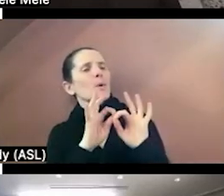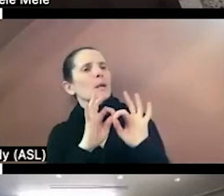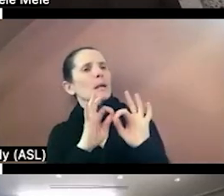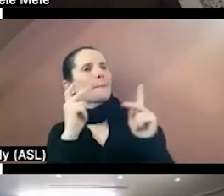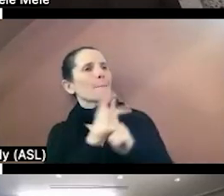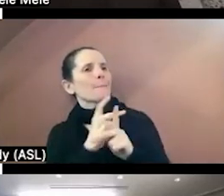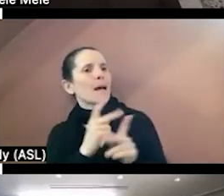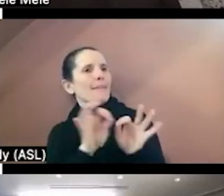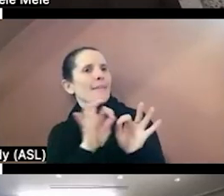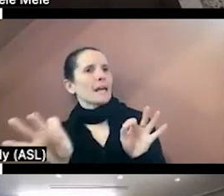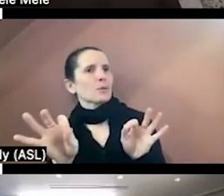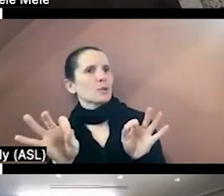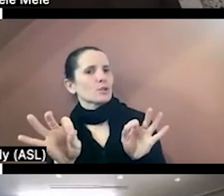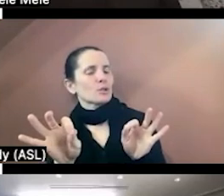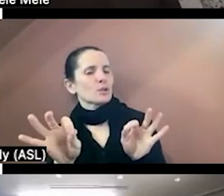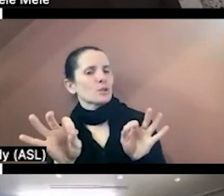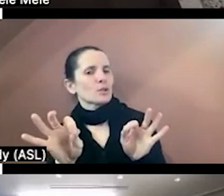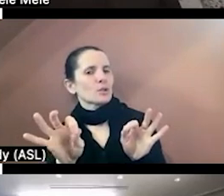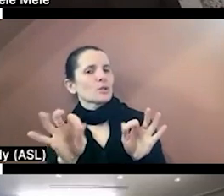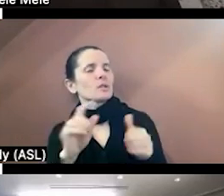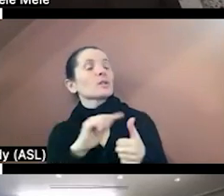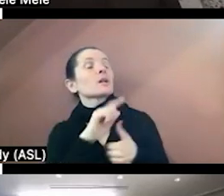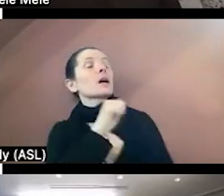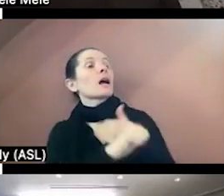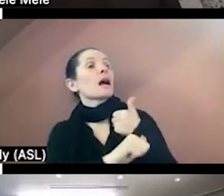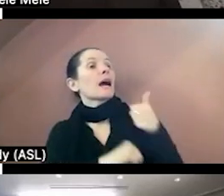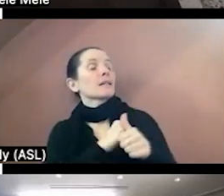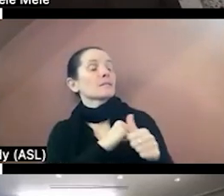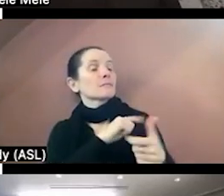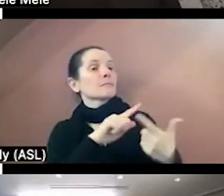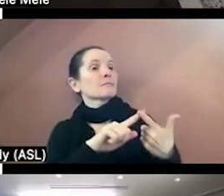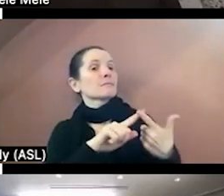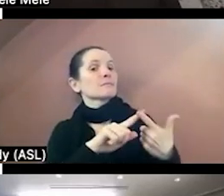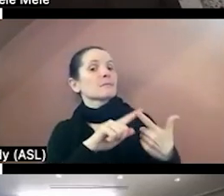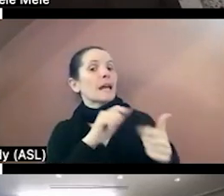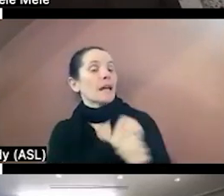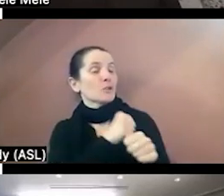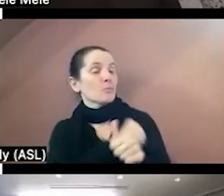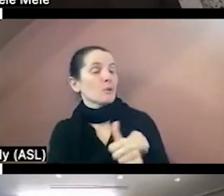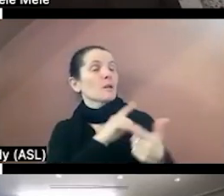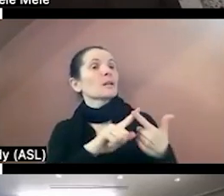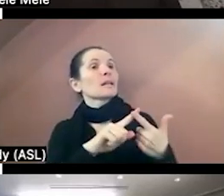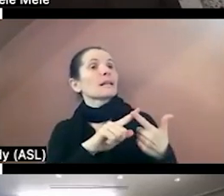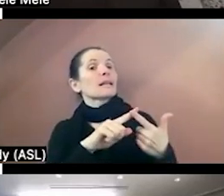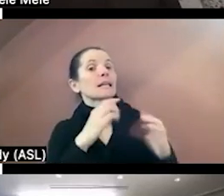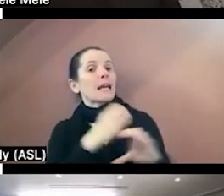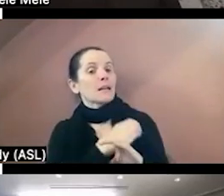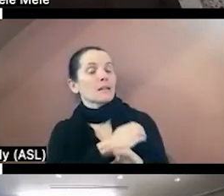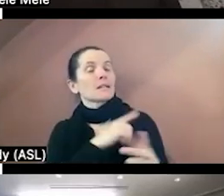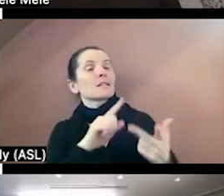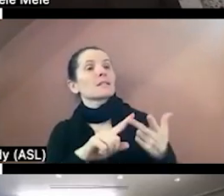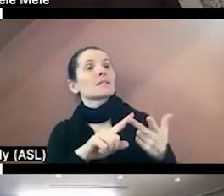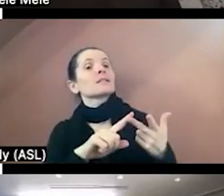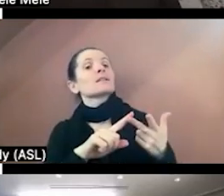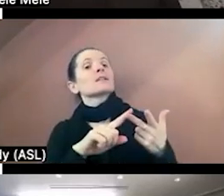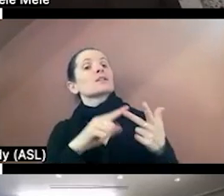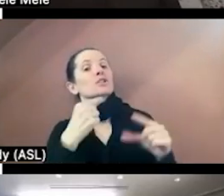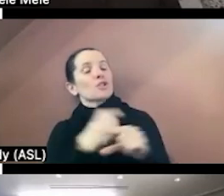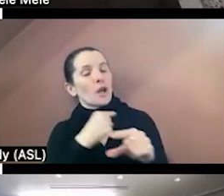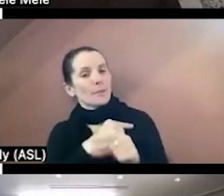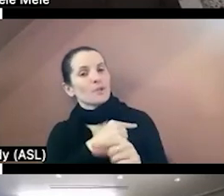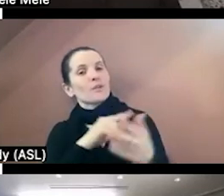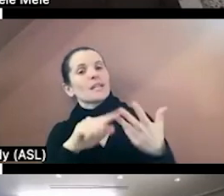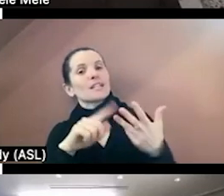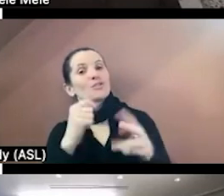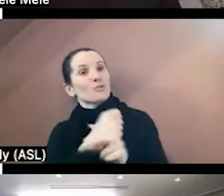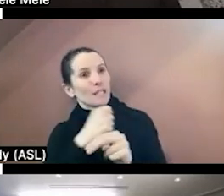of algebra, calculus, trigonometry, geometry, and I think